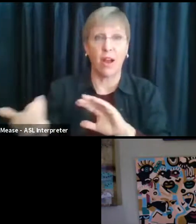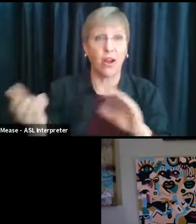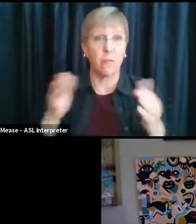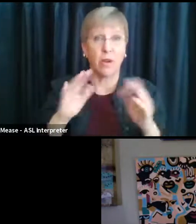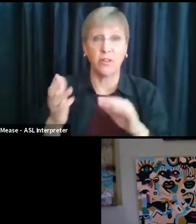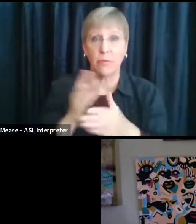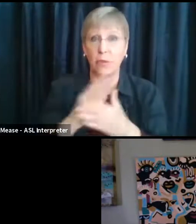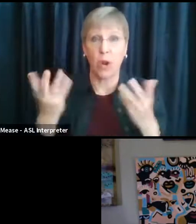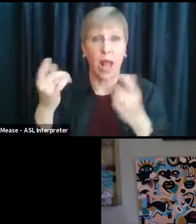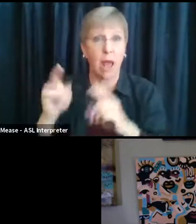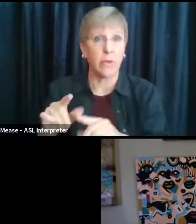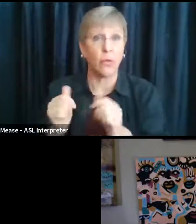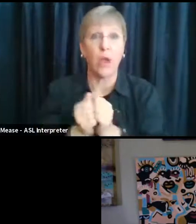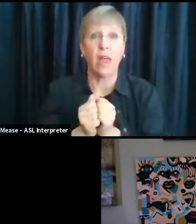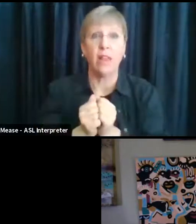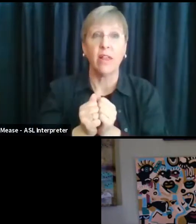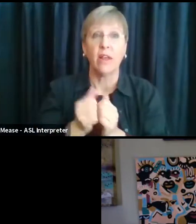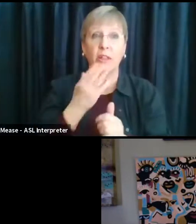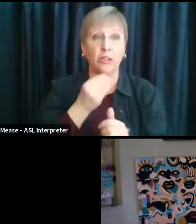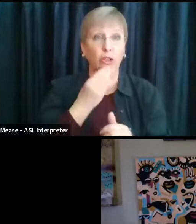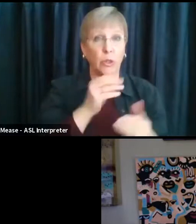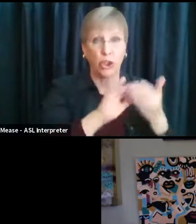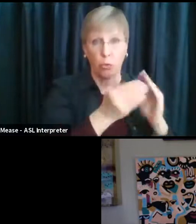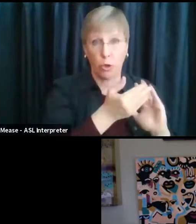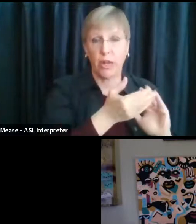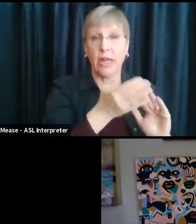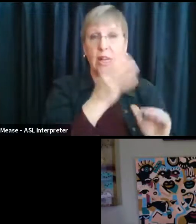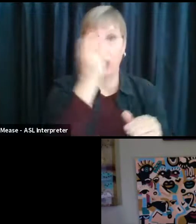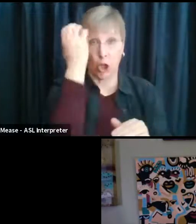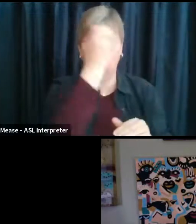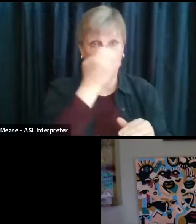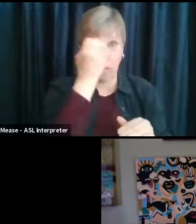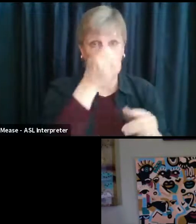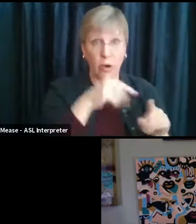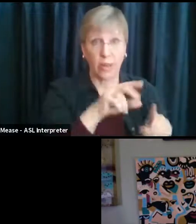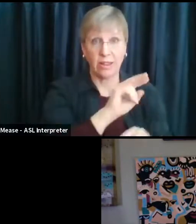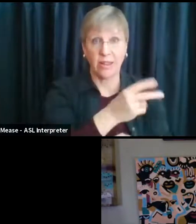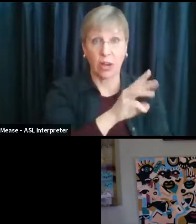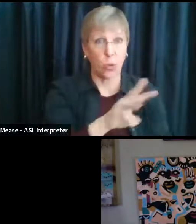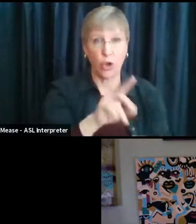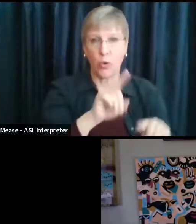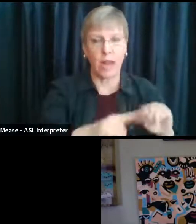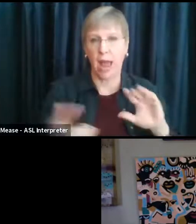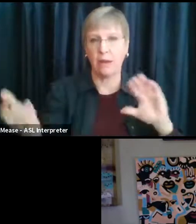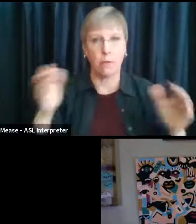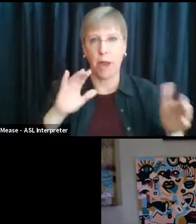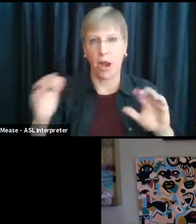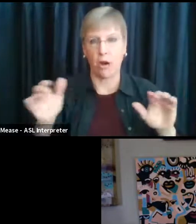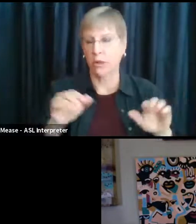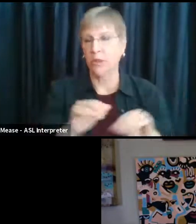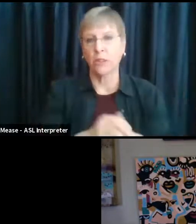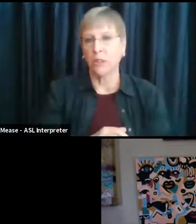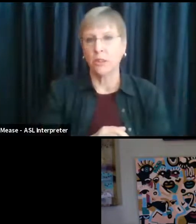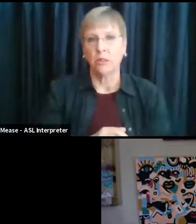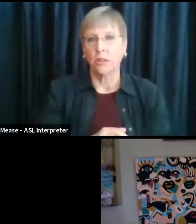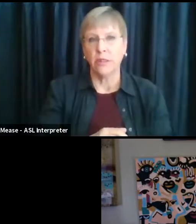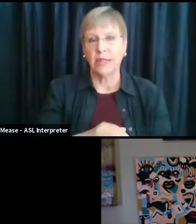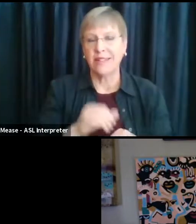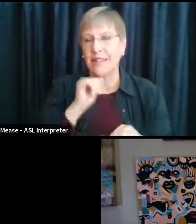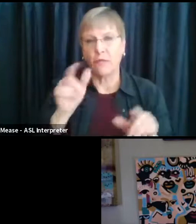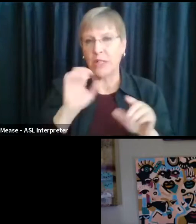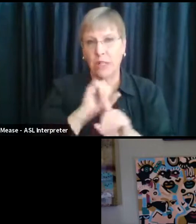with the Jewish community in Europe during Second World War. You can't make any parallel